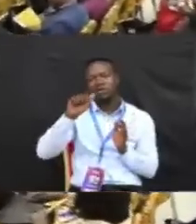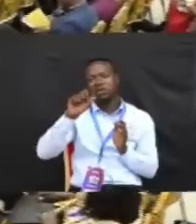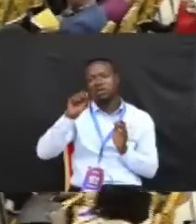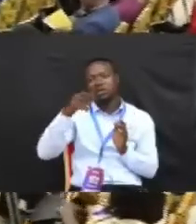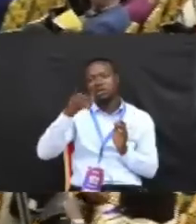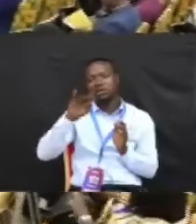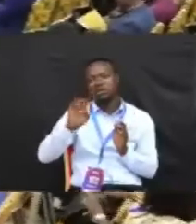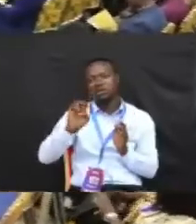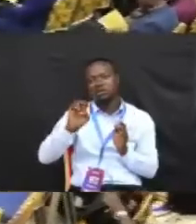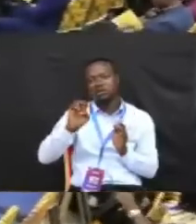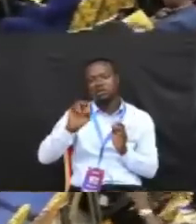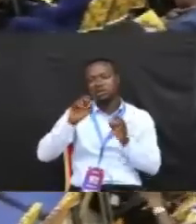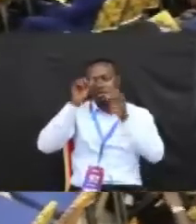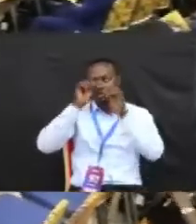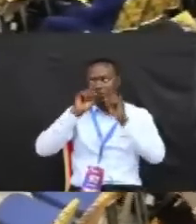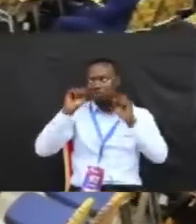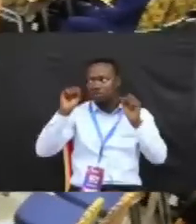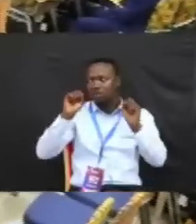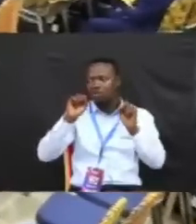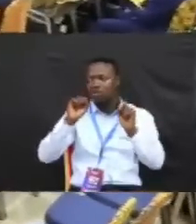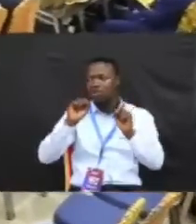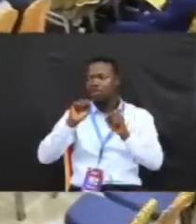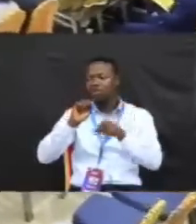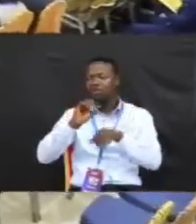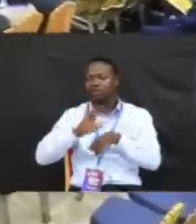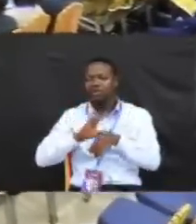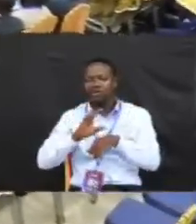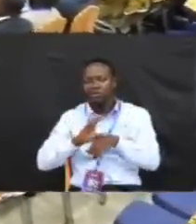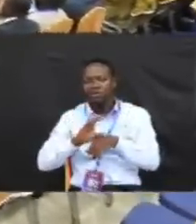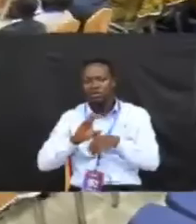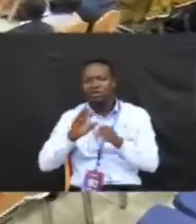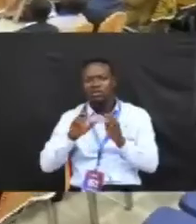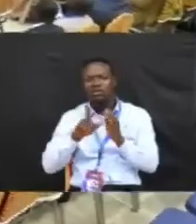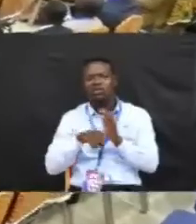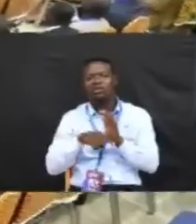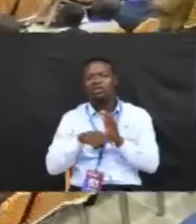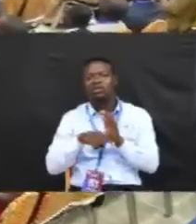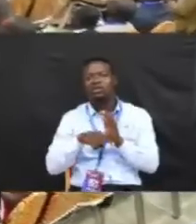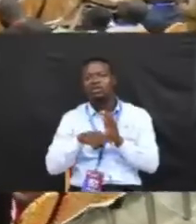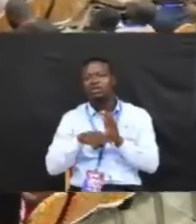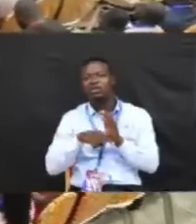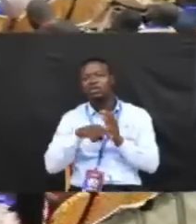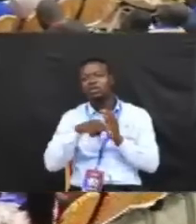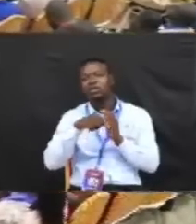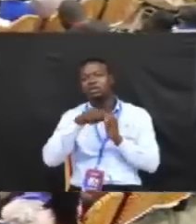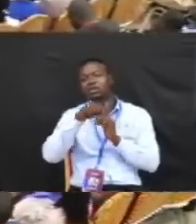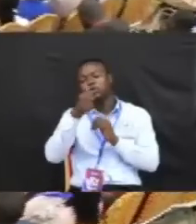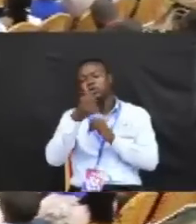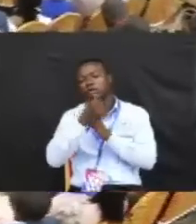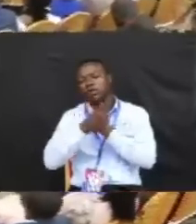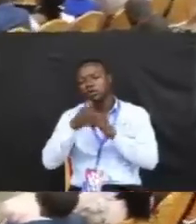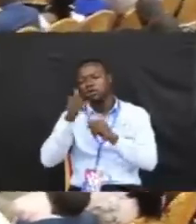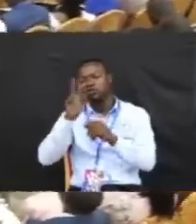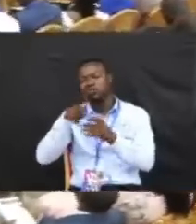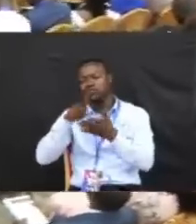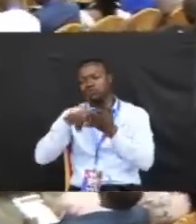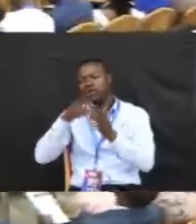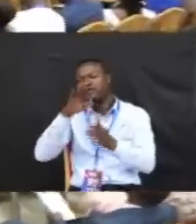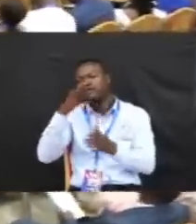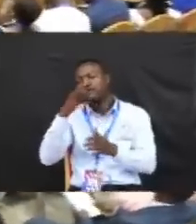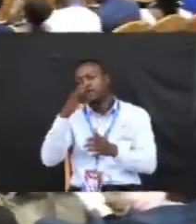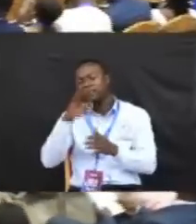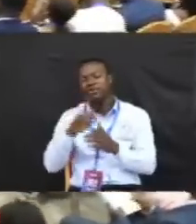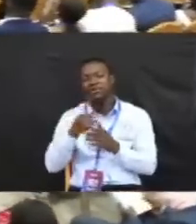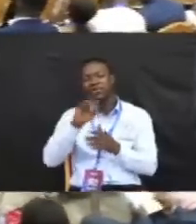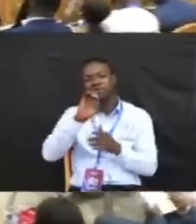of our church in Benin he will take it in French Maru will take it in English. Exodus chapter 15